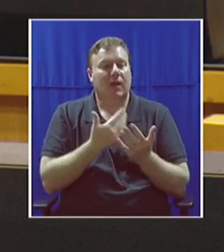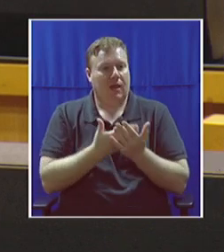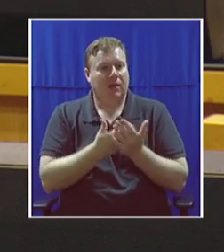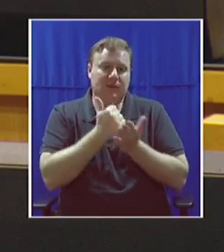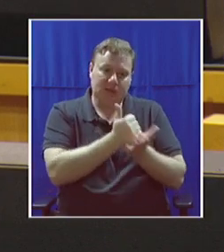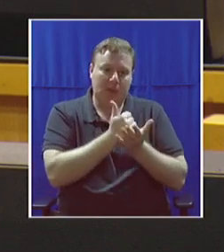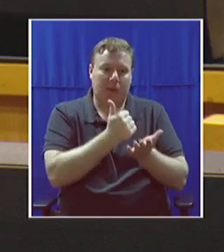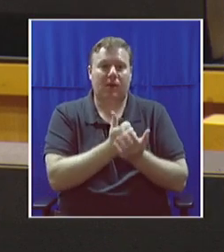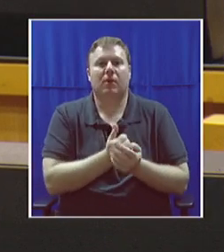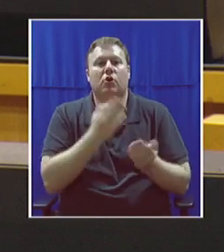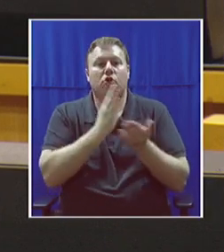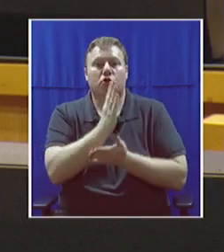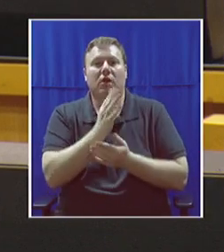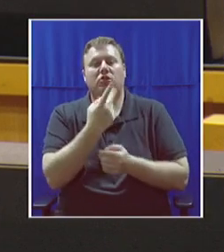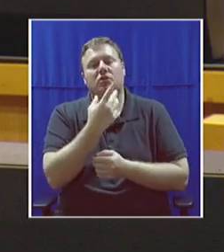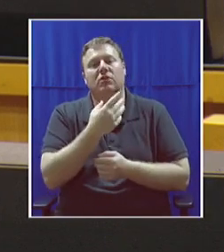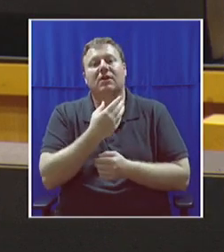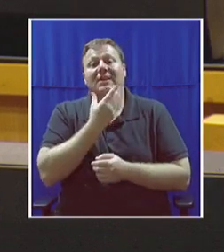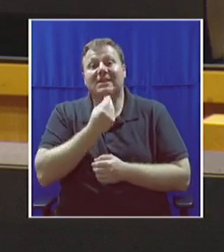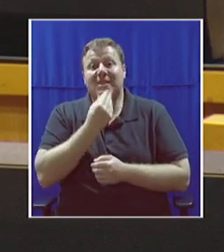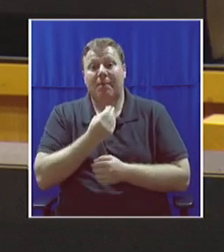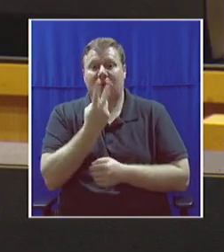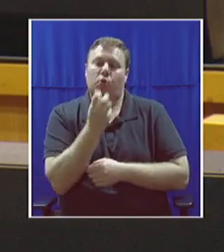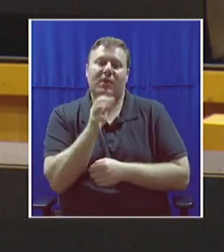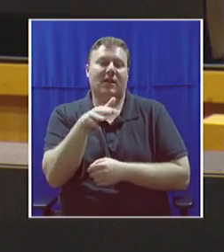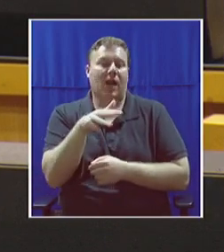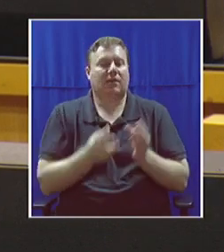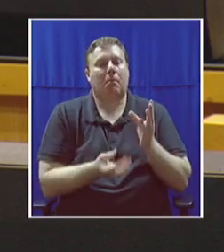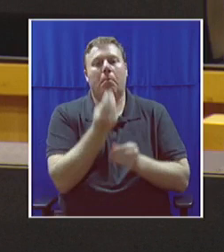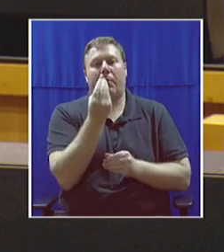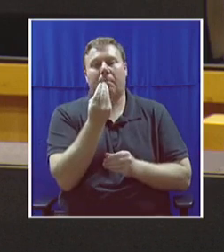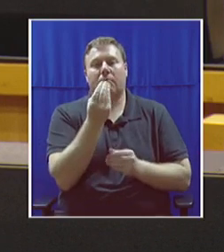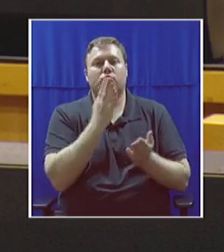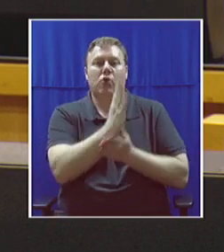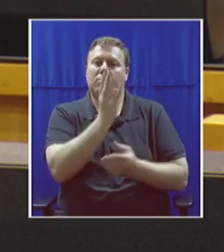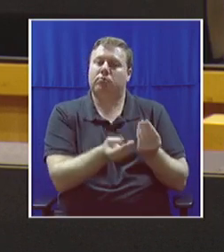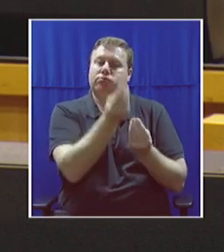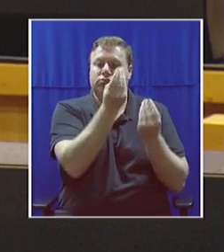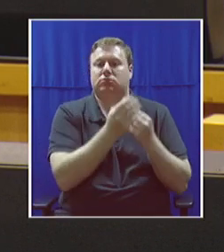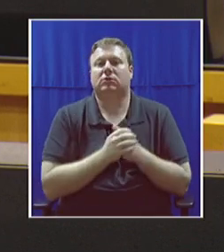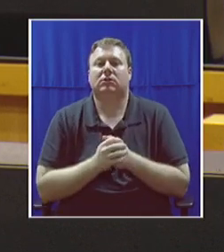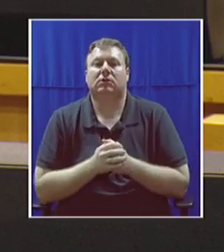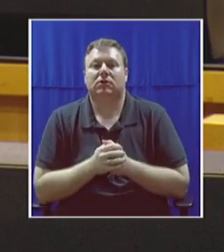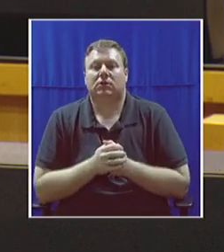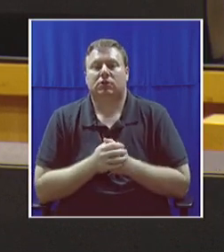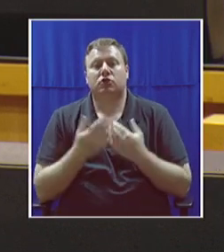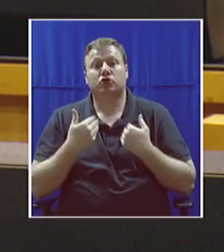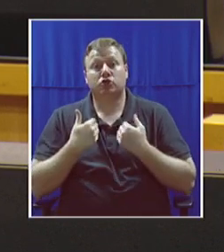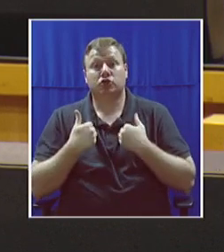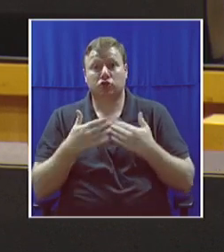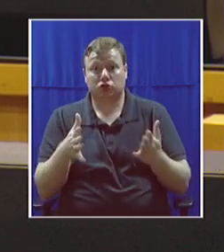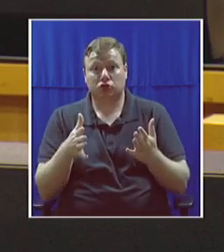in rights by December 2019 with the introduction of the small scale fishery sector the